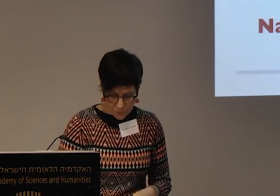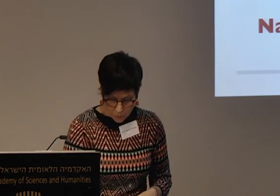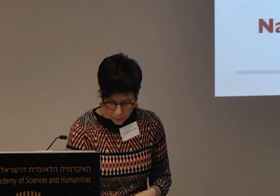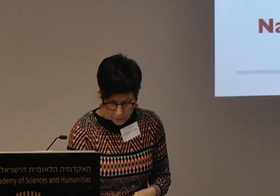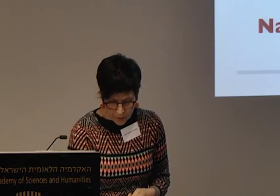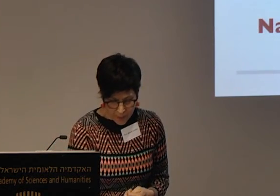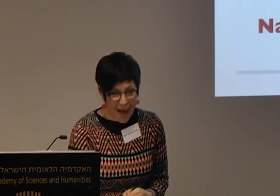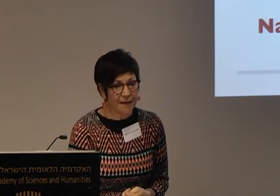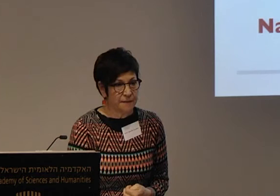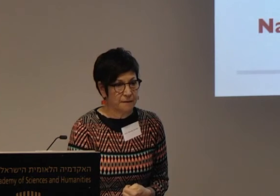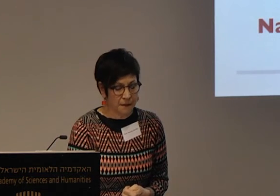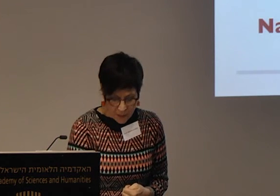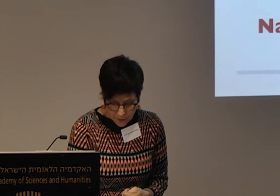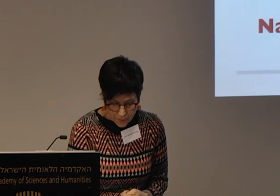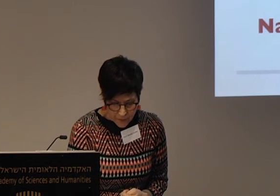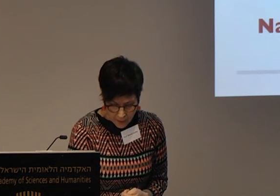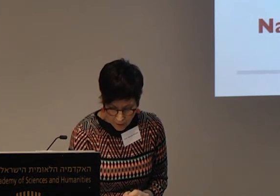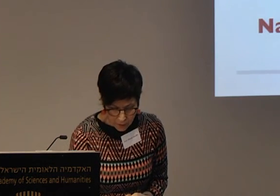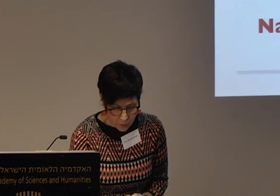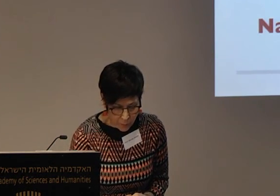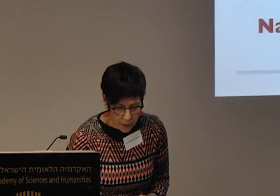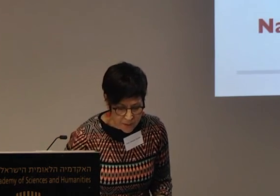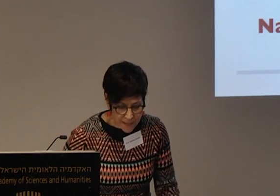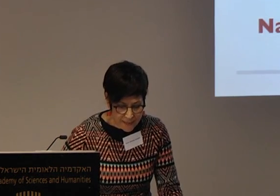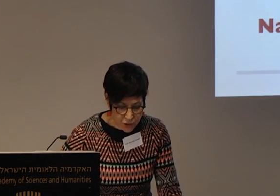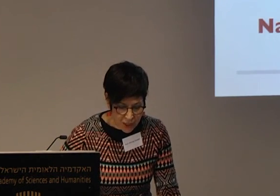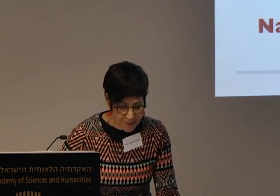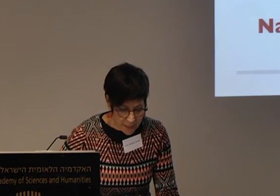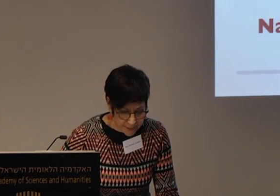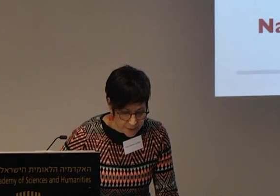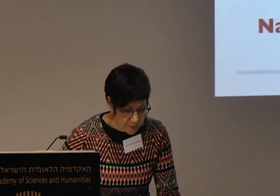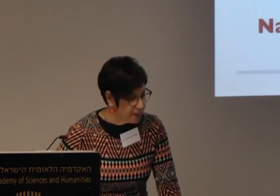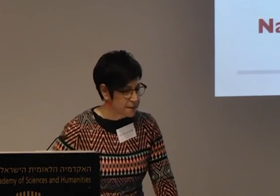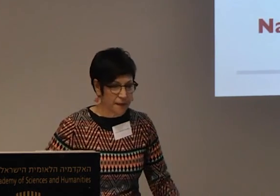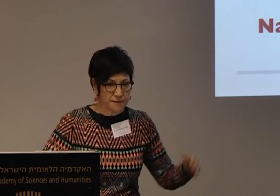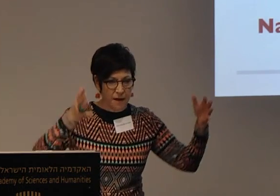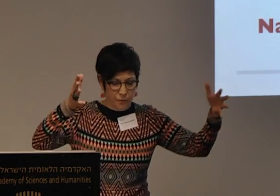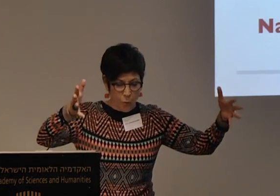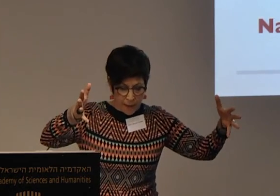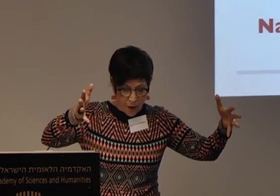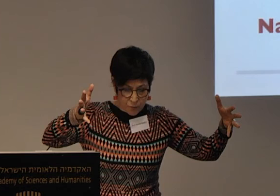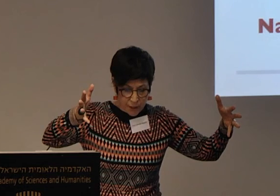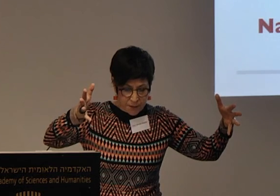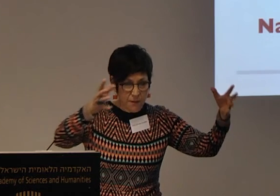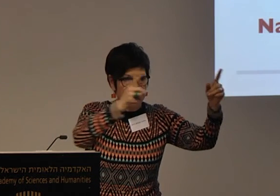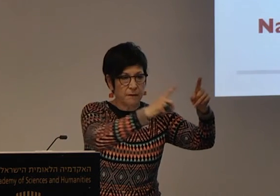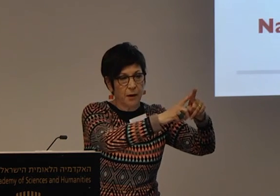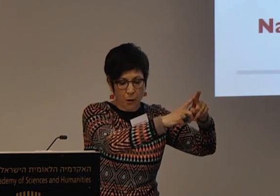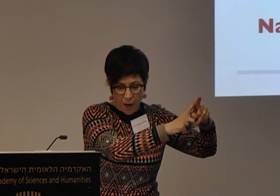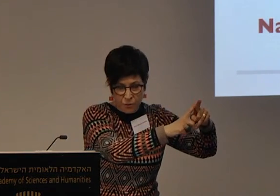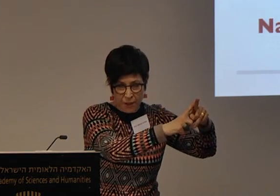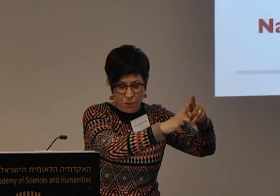signs were, um, added that are what we call size and shape signs, things like sign for wide object,